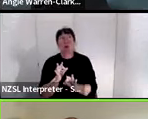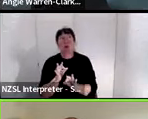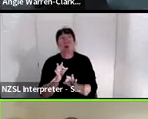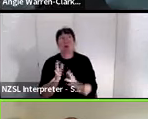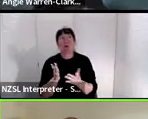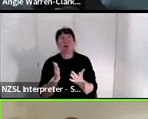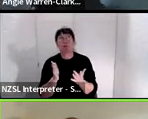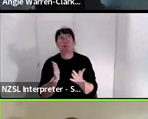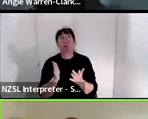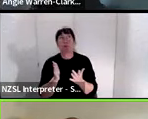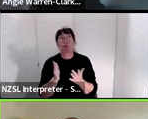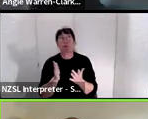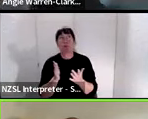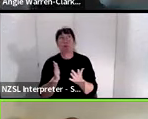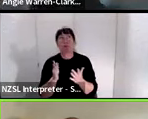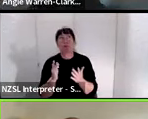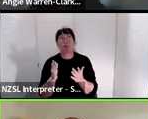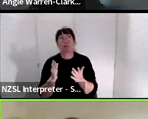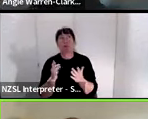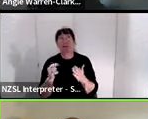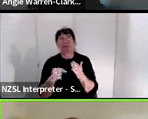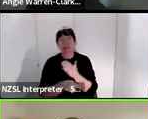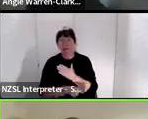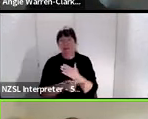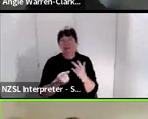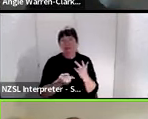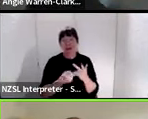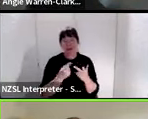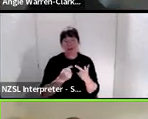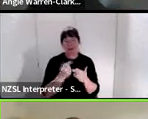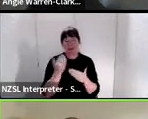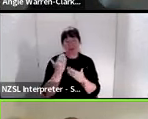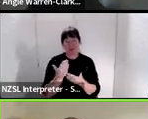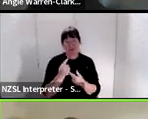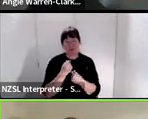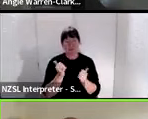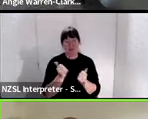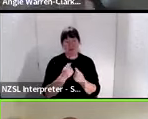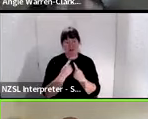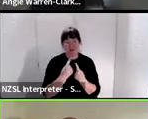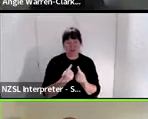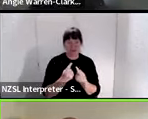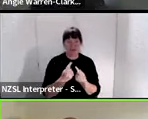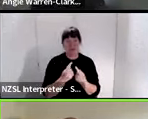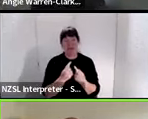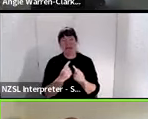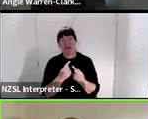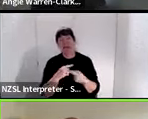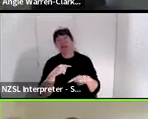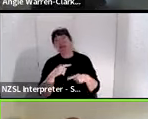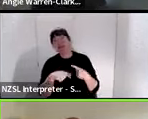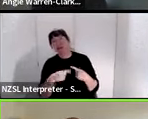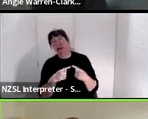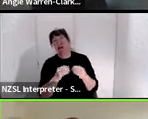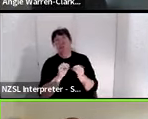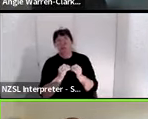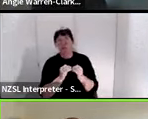things that other submitters will have already told you about the deficiencies in the draft